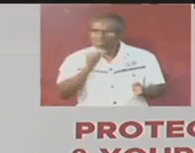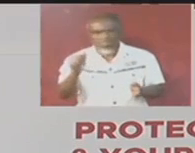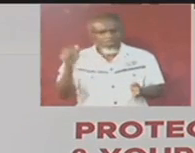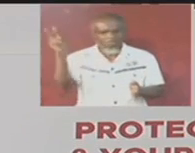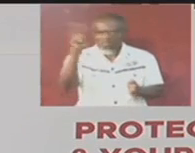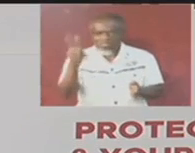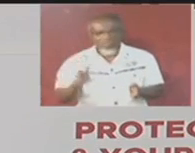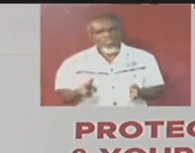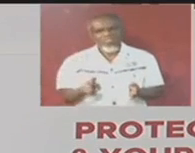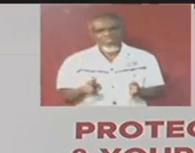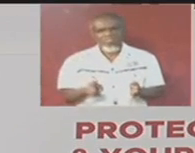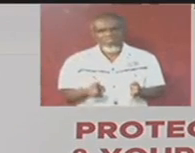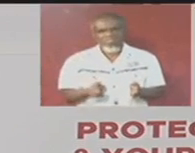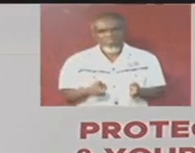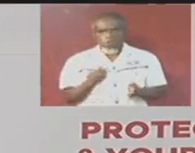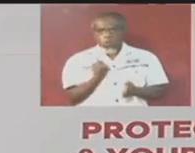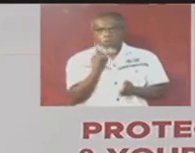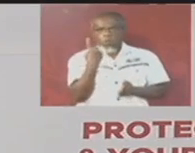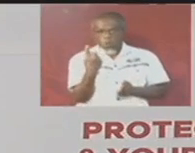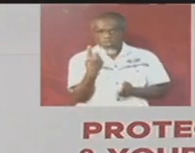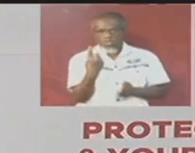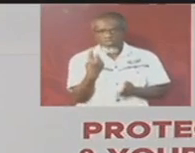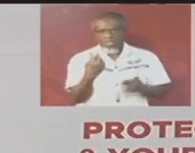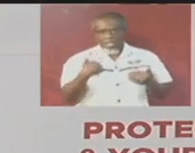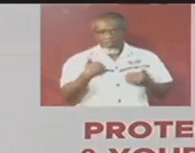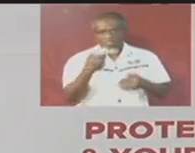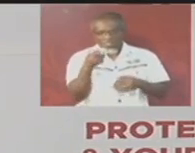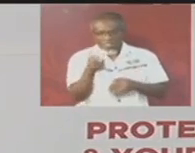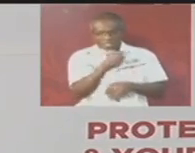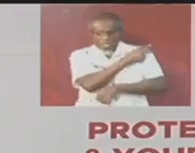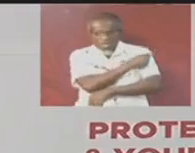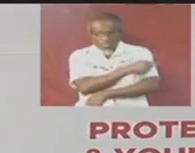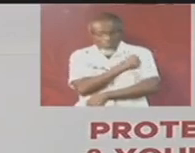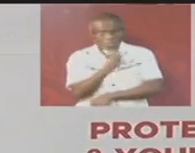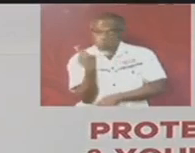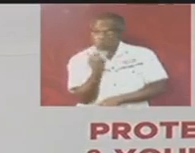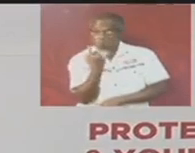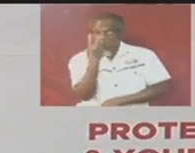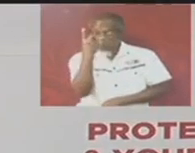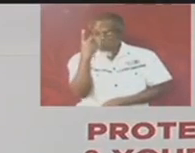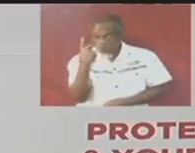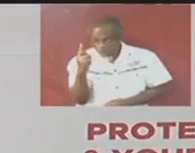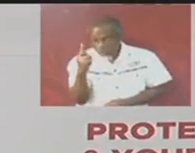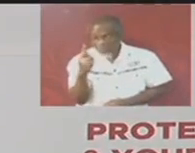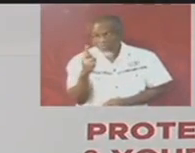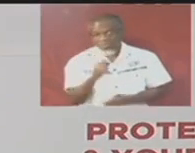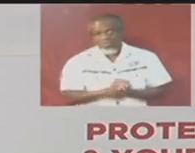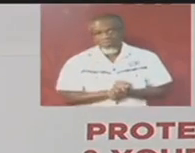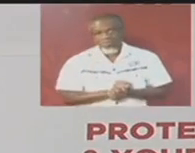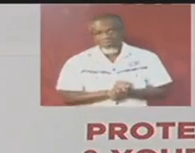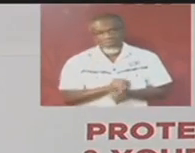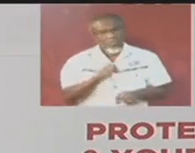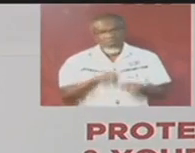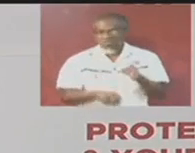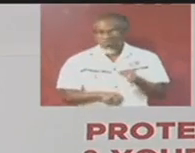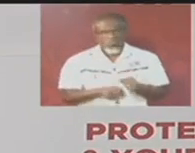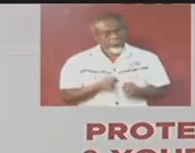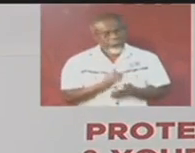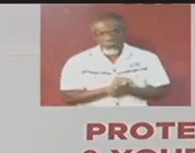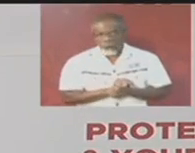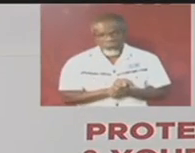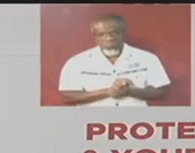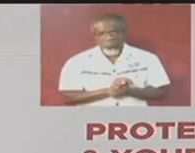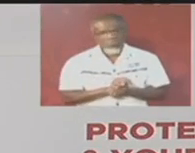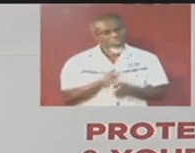We have one Venezuelan in a hospital bed. So I think it's really unfortunate where